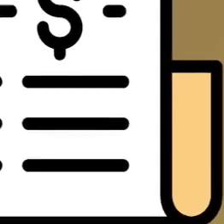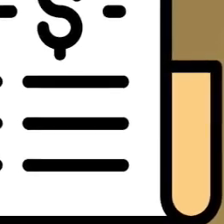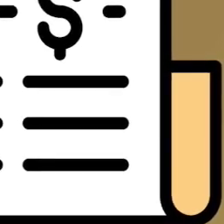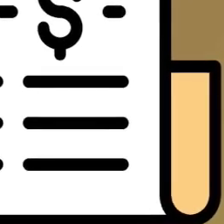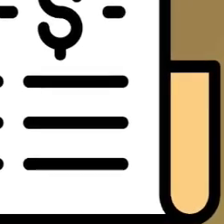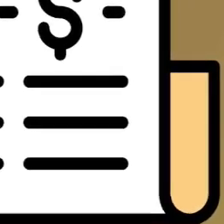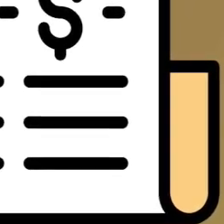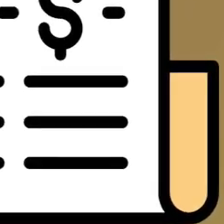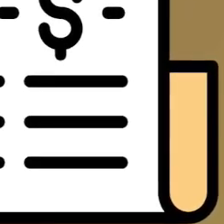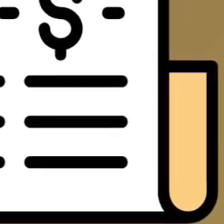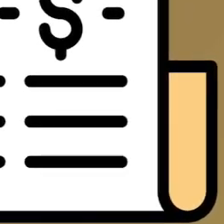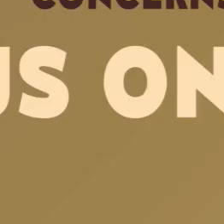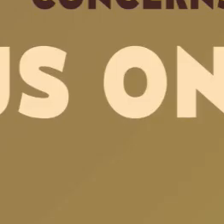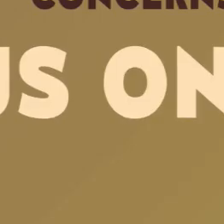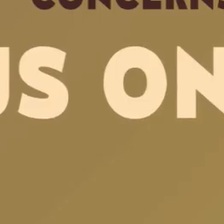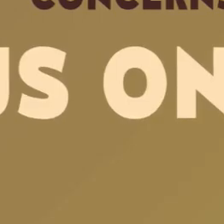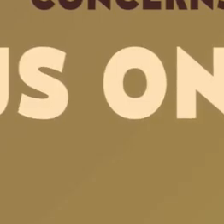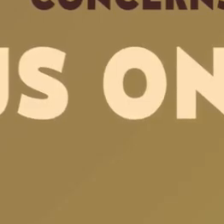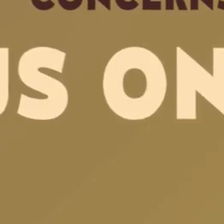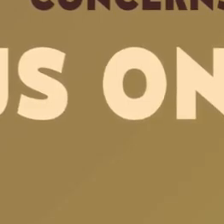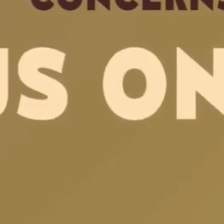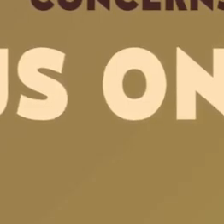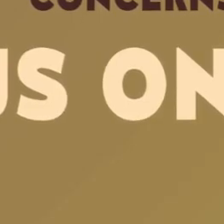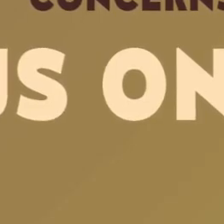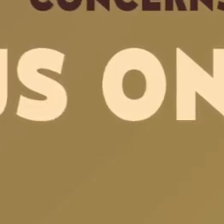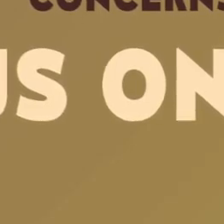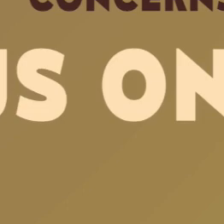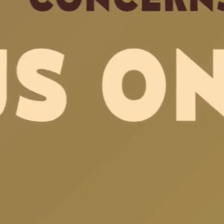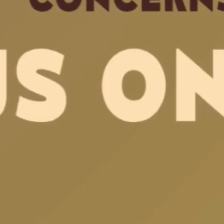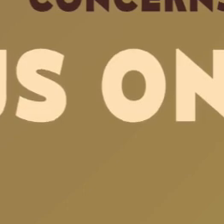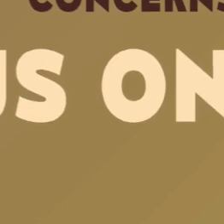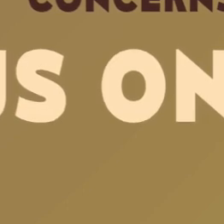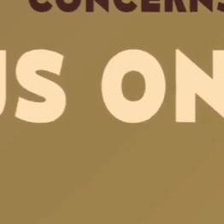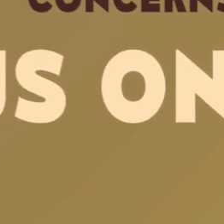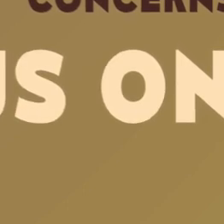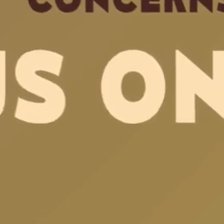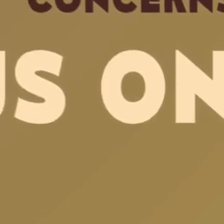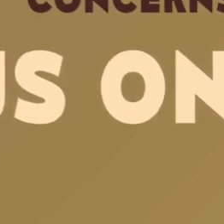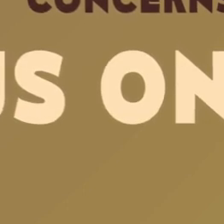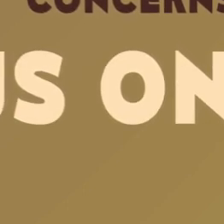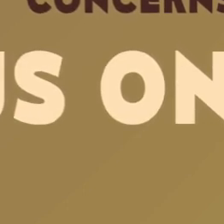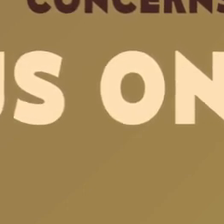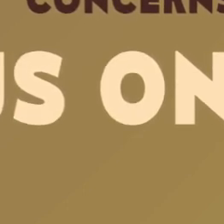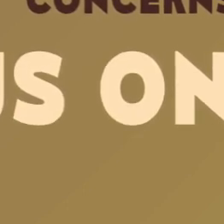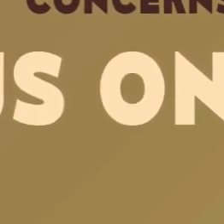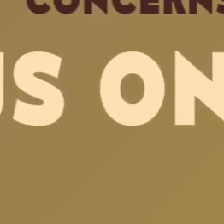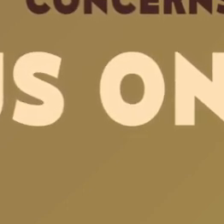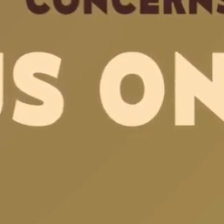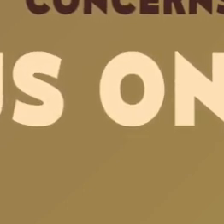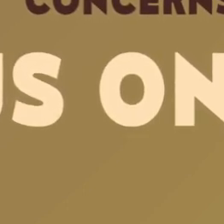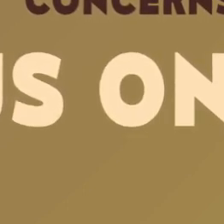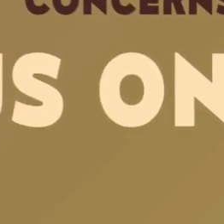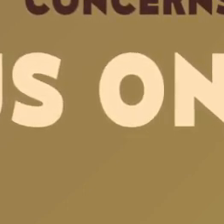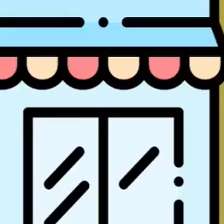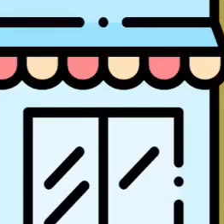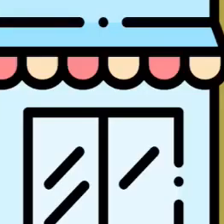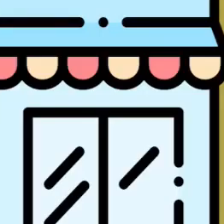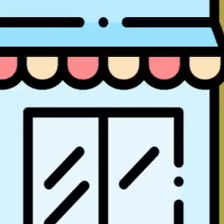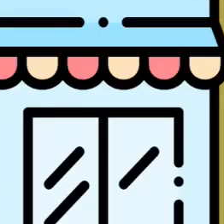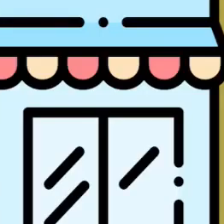in this current financial climate. In order to help to manage the stress and anxiety related to financial concerns, focus